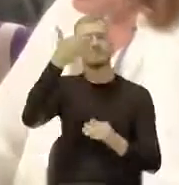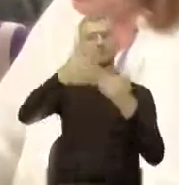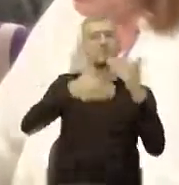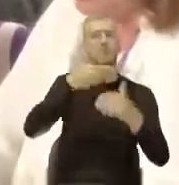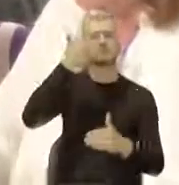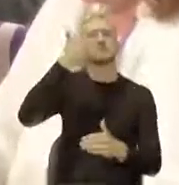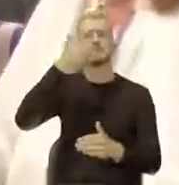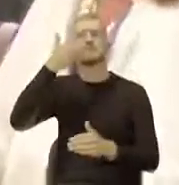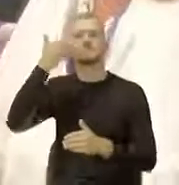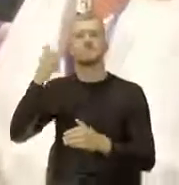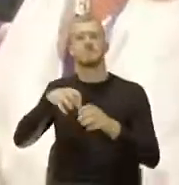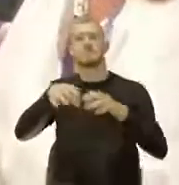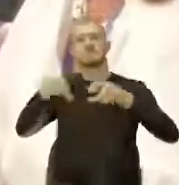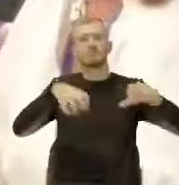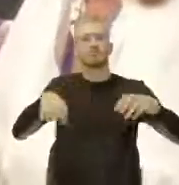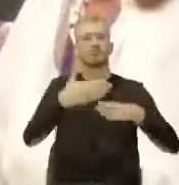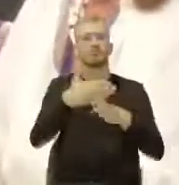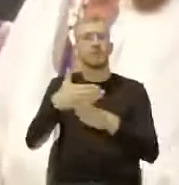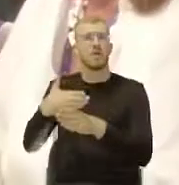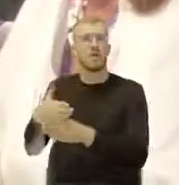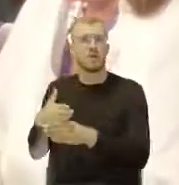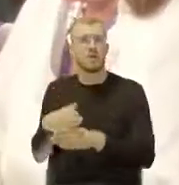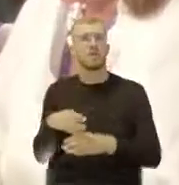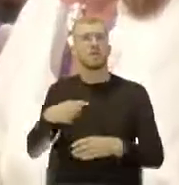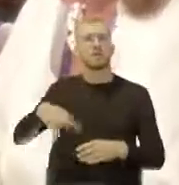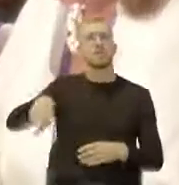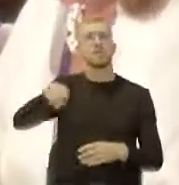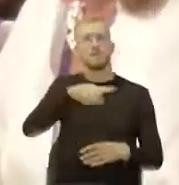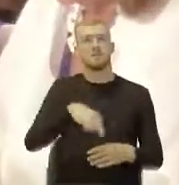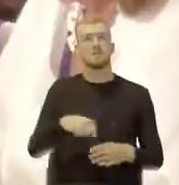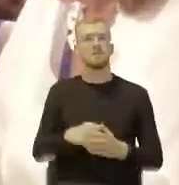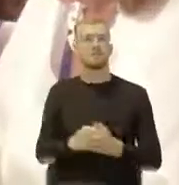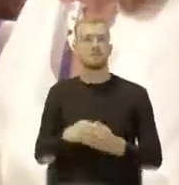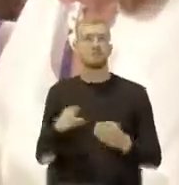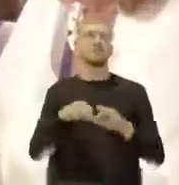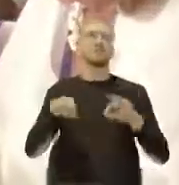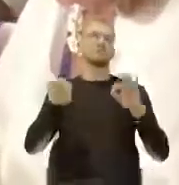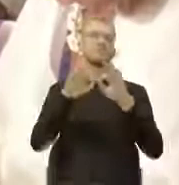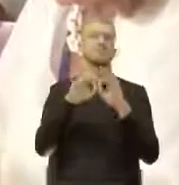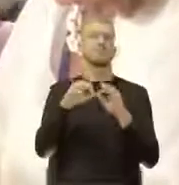at our cities and local governments, to be able to put the